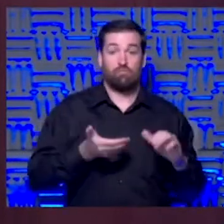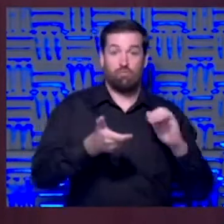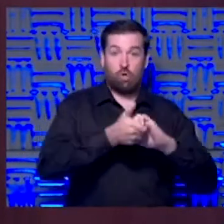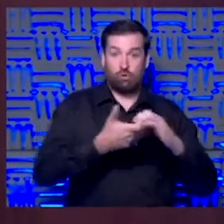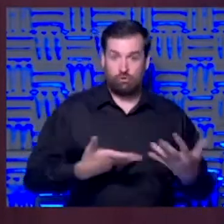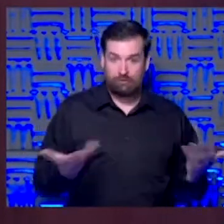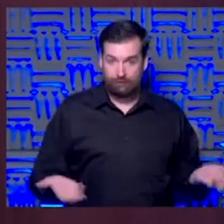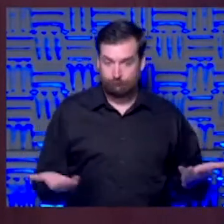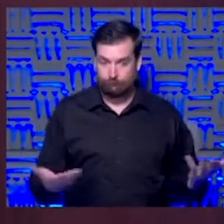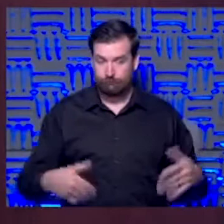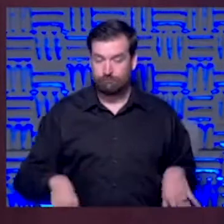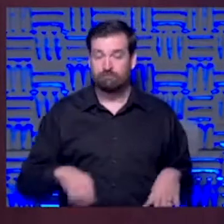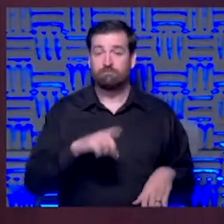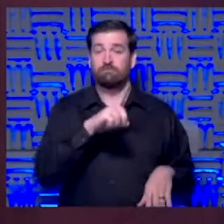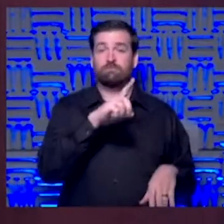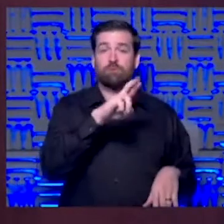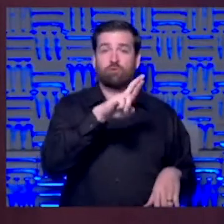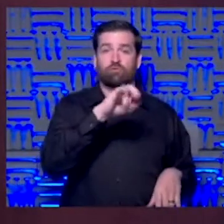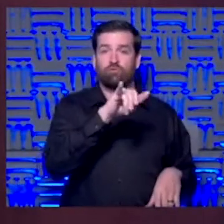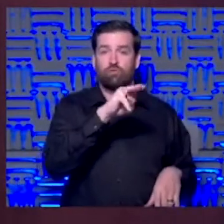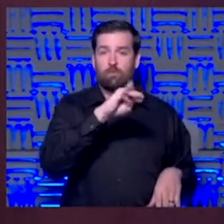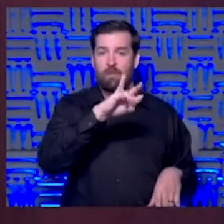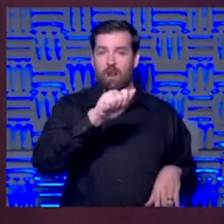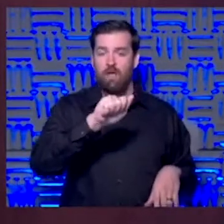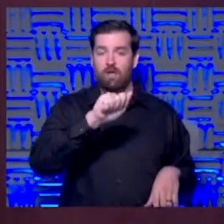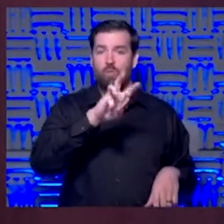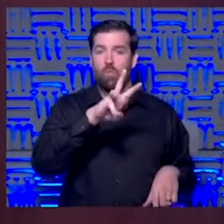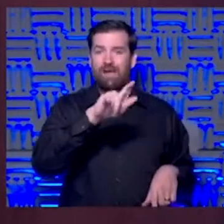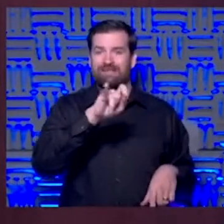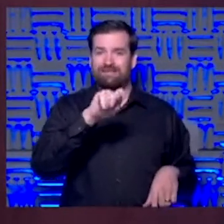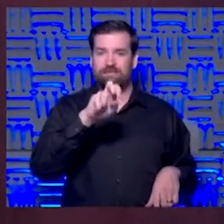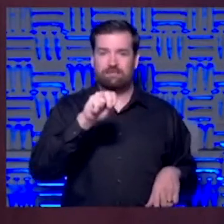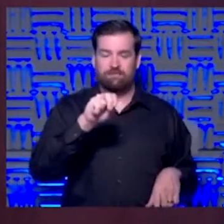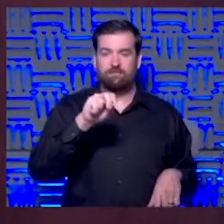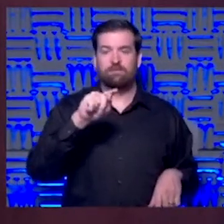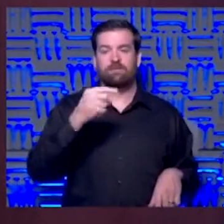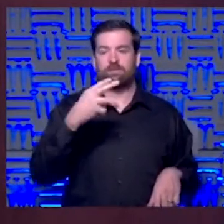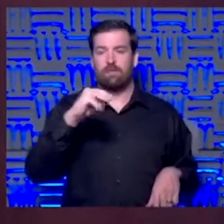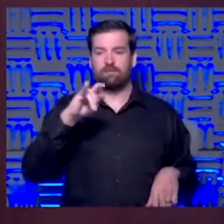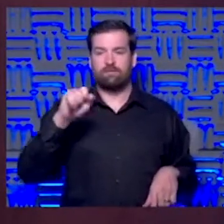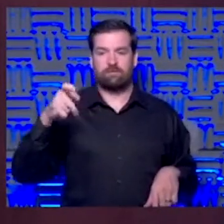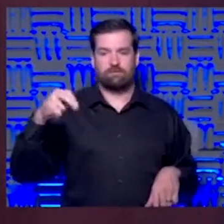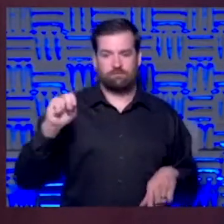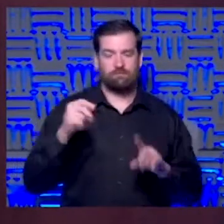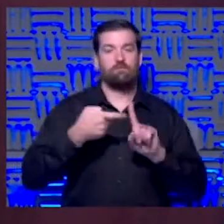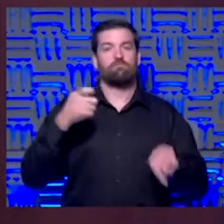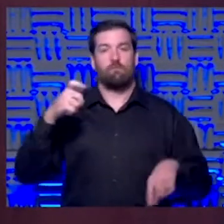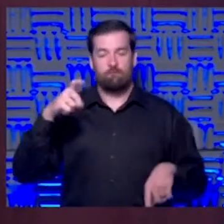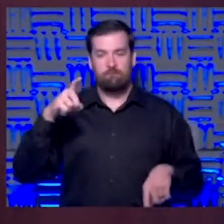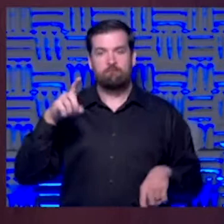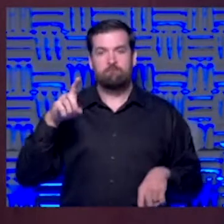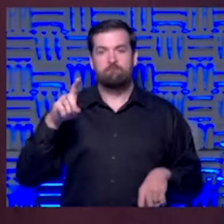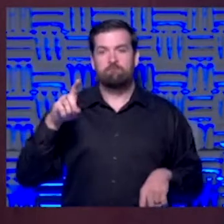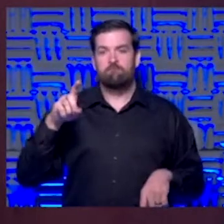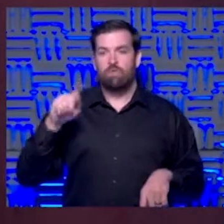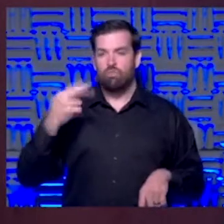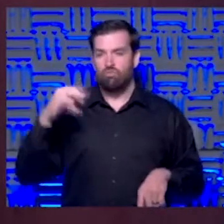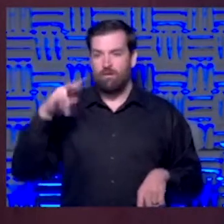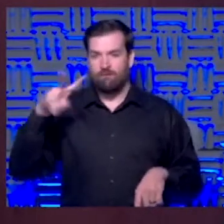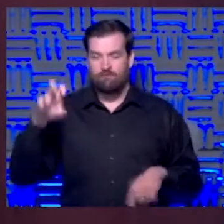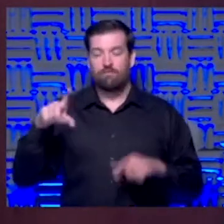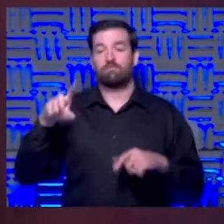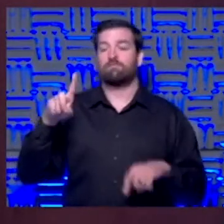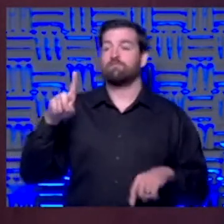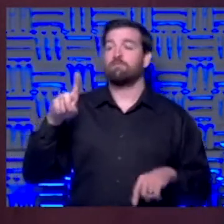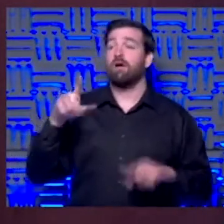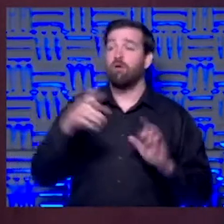today. Dr. Jomella Watson-Thompson with Thrive, and Damon Daniels with AdHoc Group Against Crime, and then a partnership also